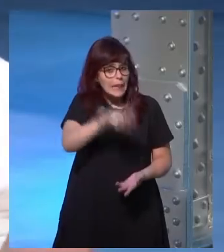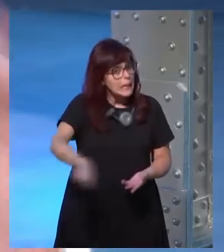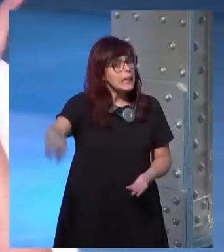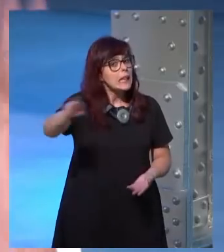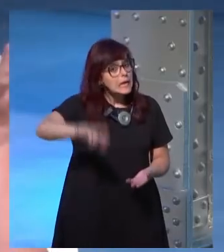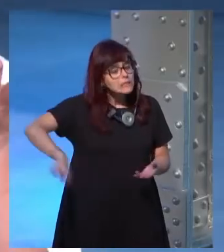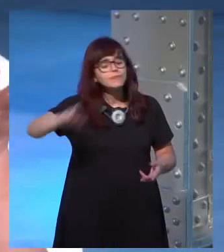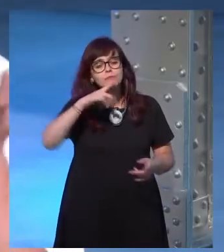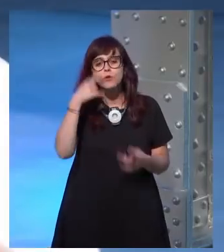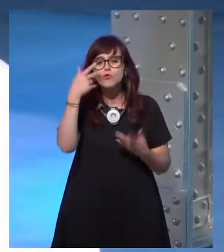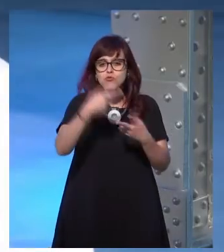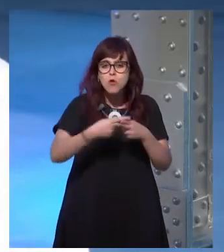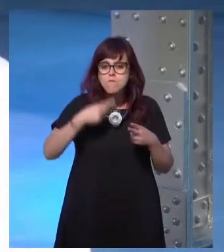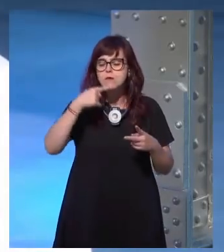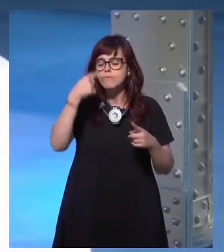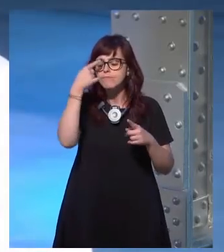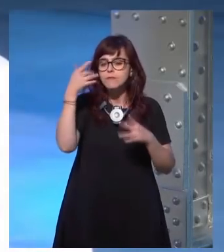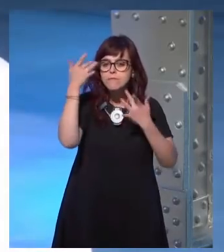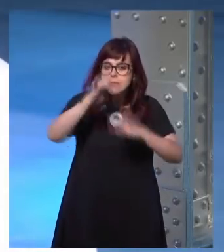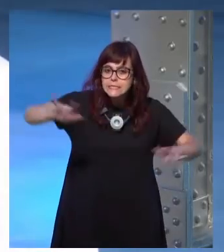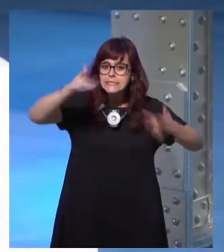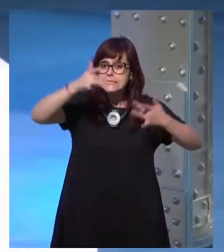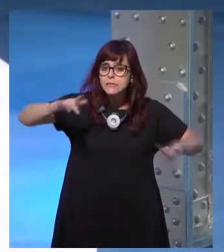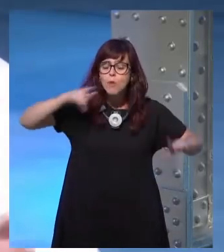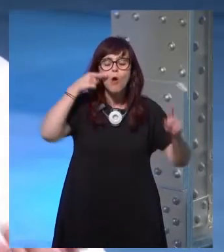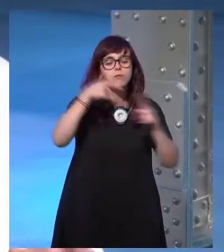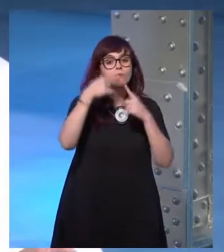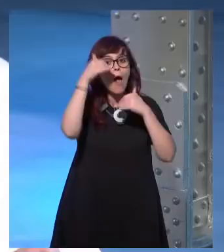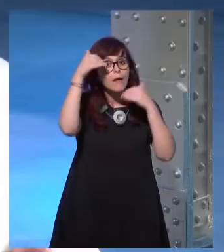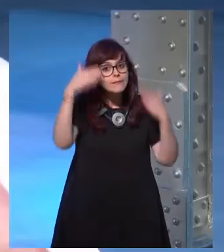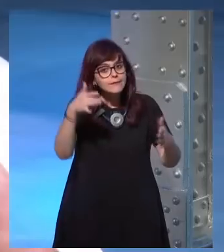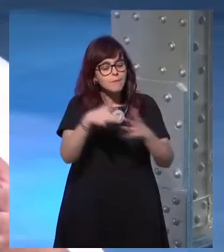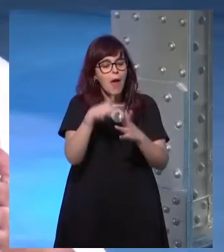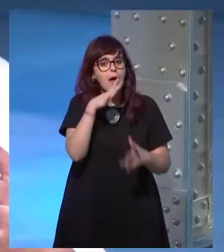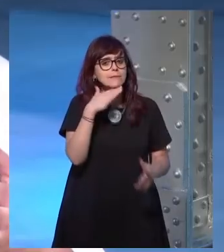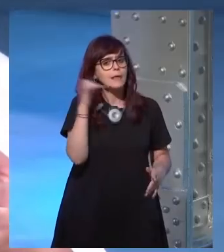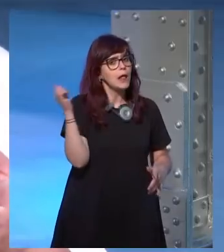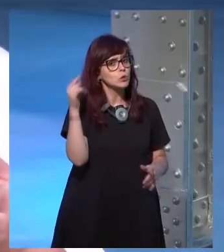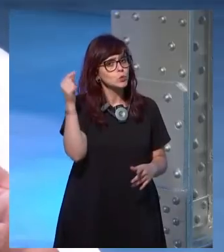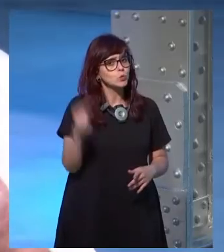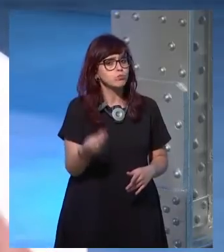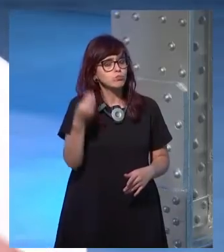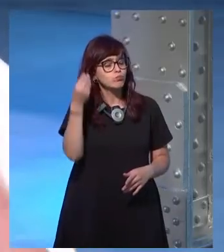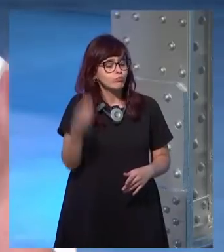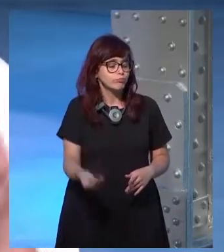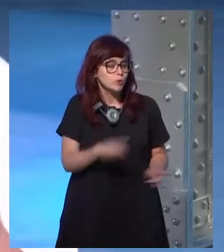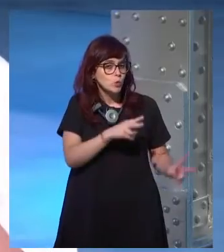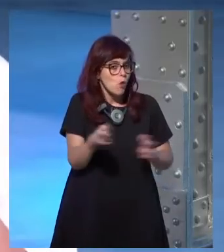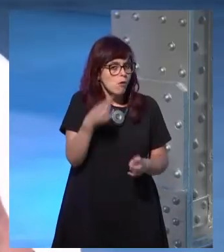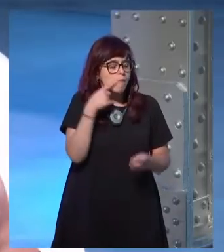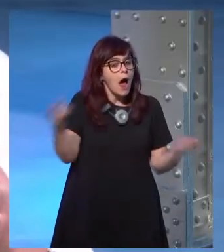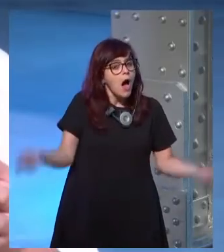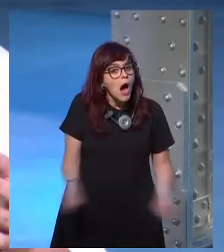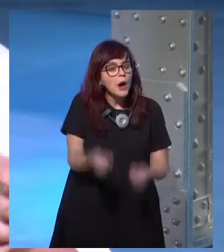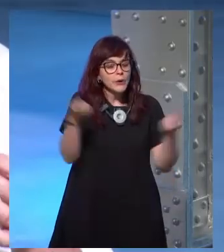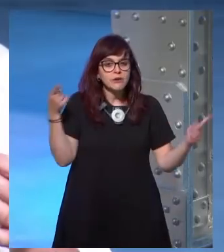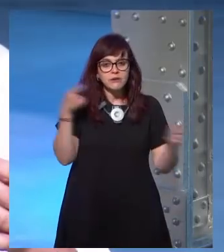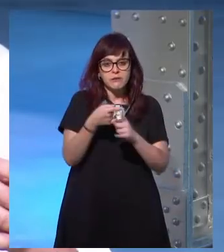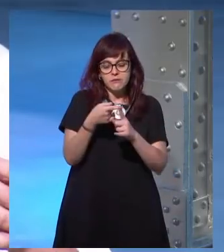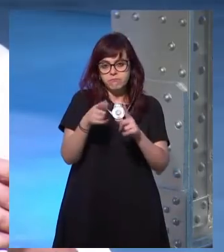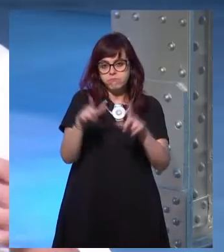up, like, oh wow, that was amazing, I loved it. And then it's also, I also Gwenda Bond, who's an author of many things,